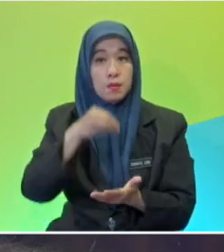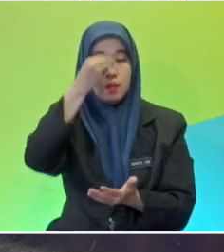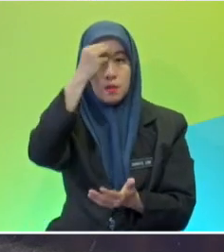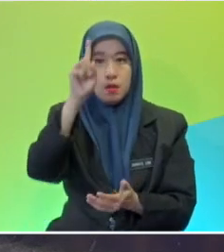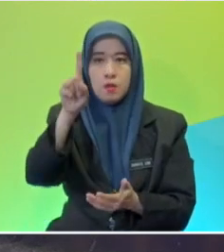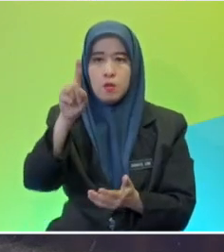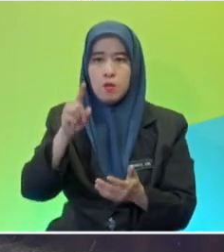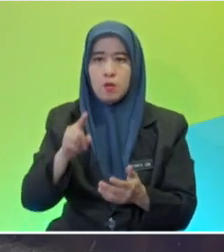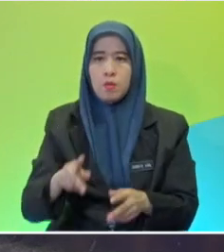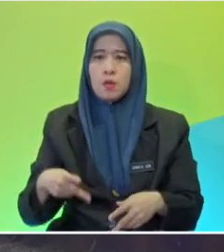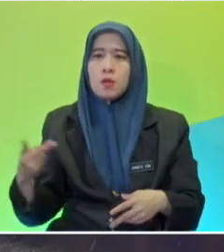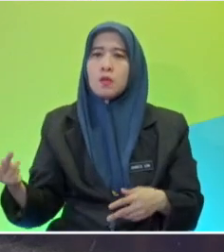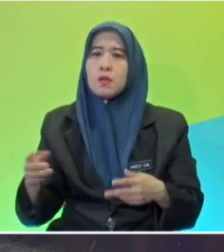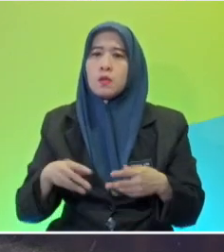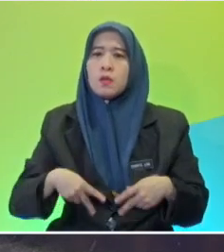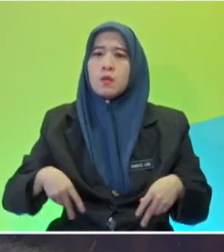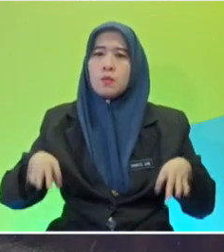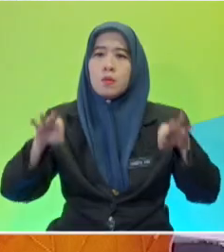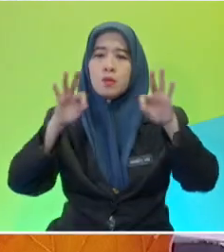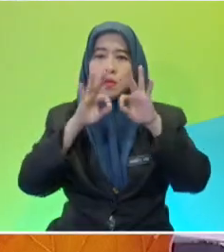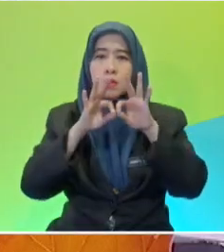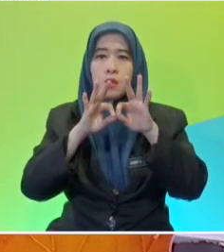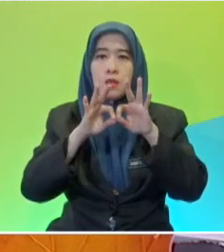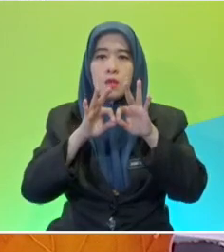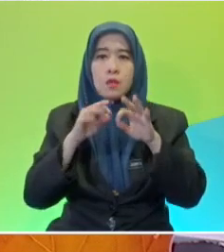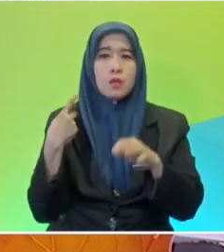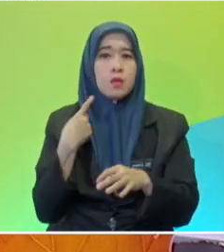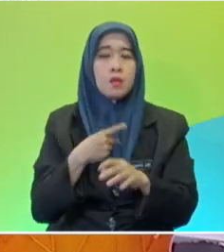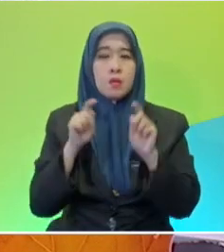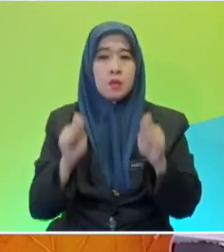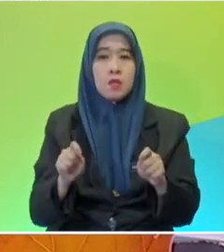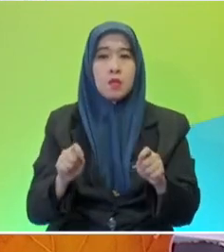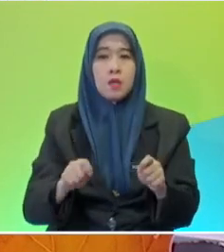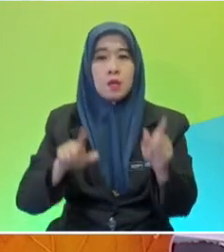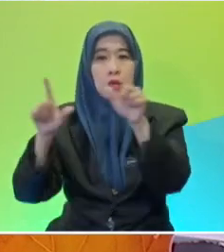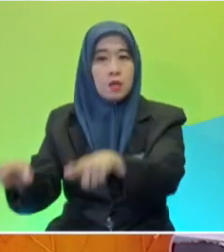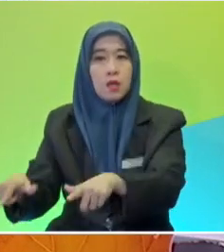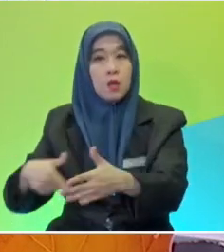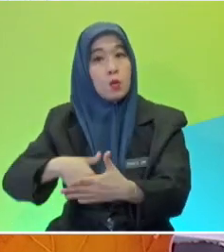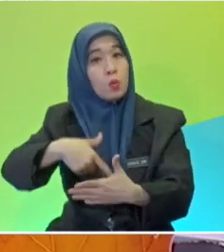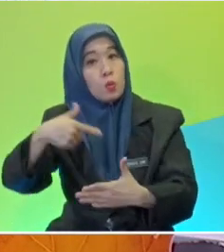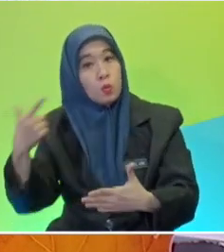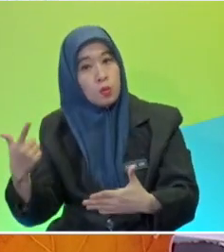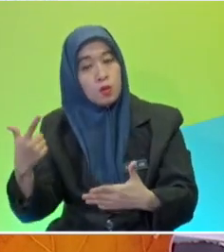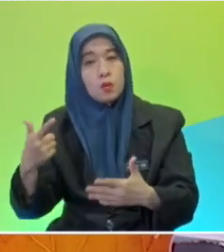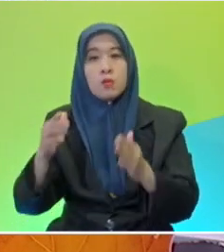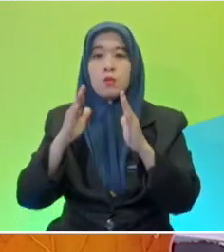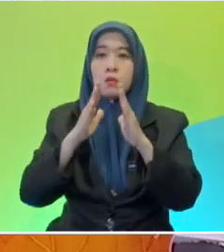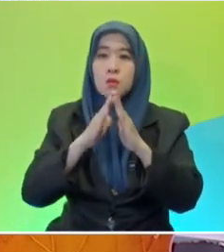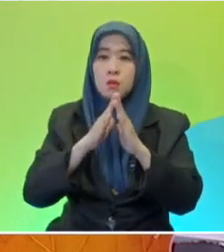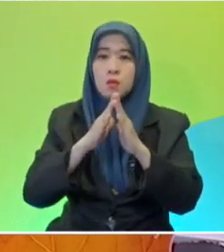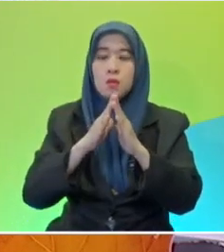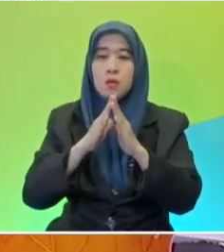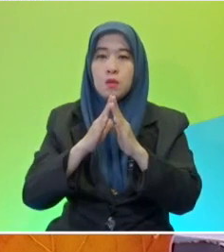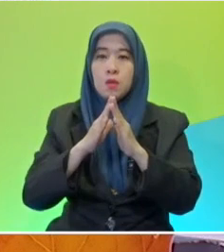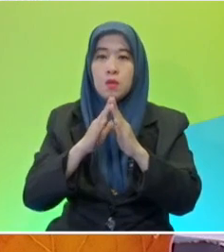Sean, you must know when you plant this, you don't have to put it outside the house. Oh, we don't? Yeah, no need to put outside the compound, school or